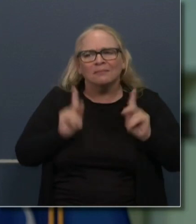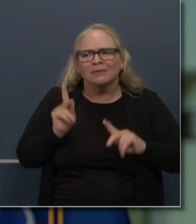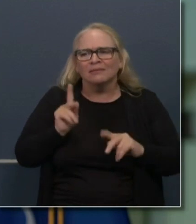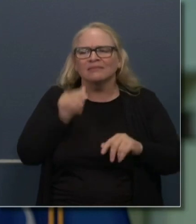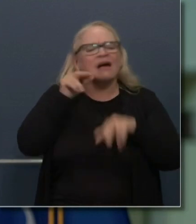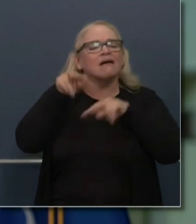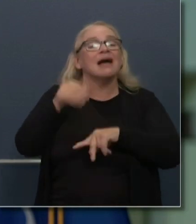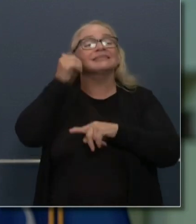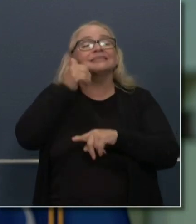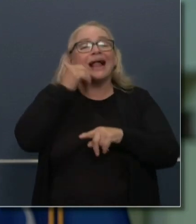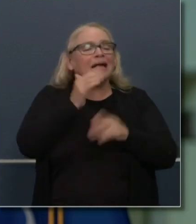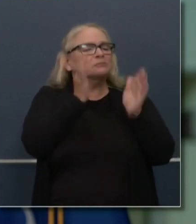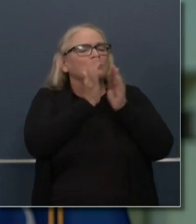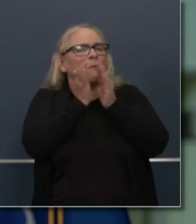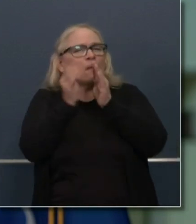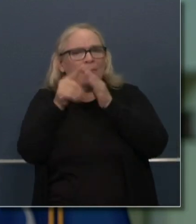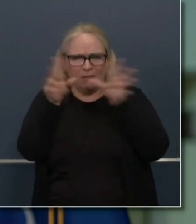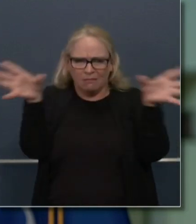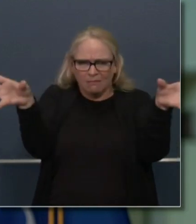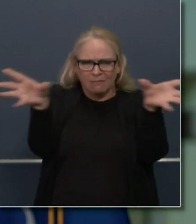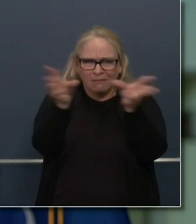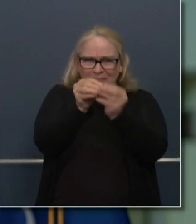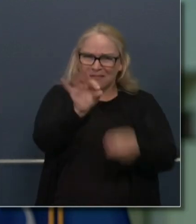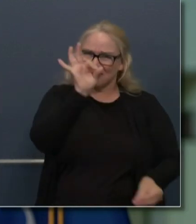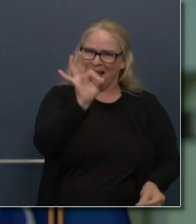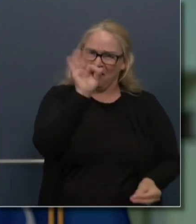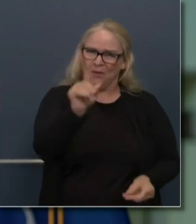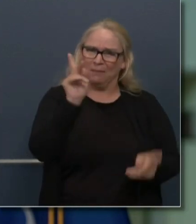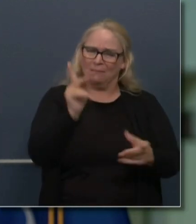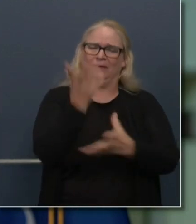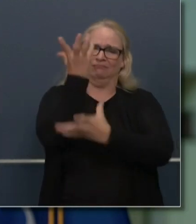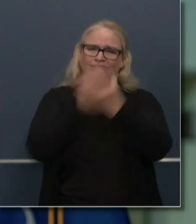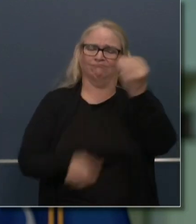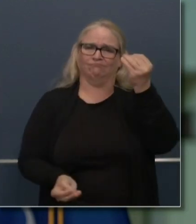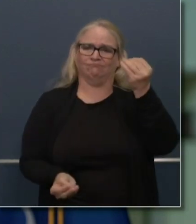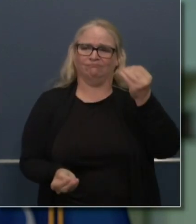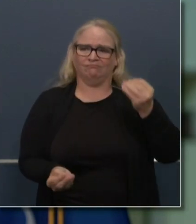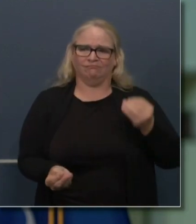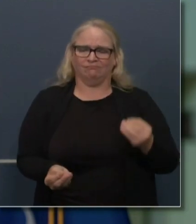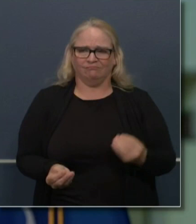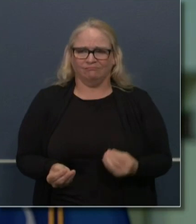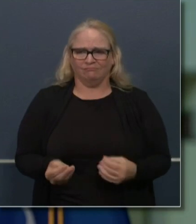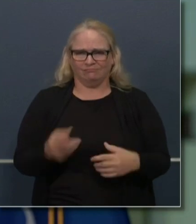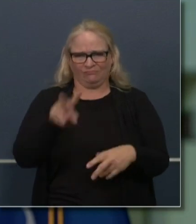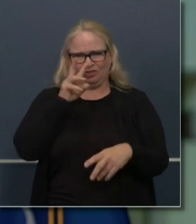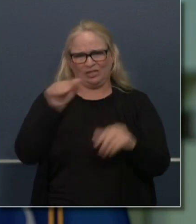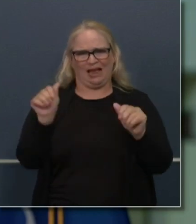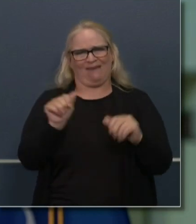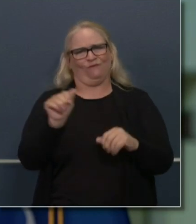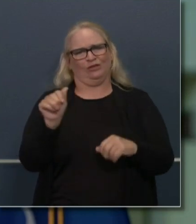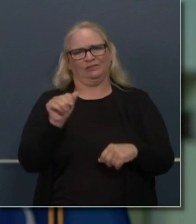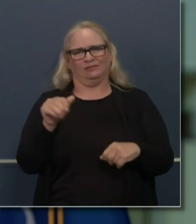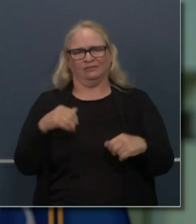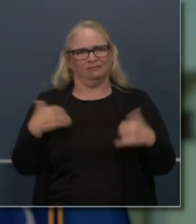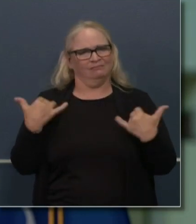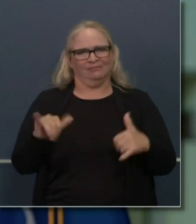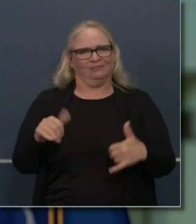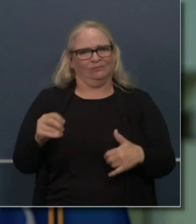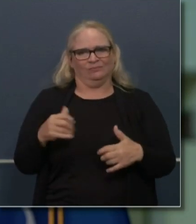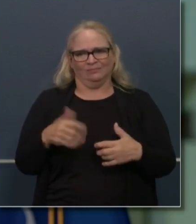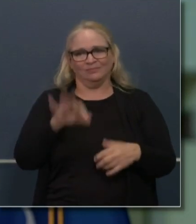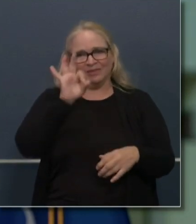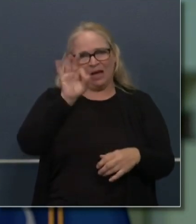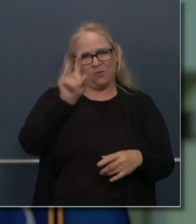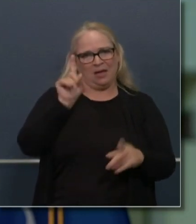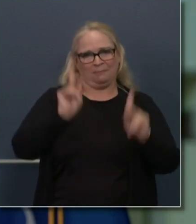deaths, tragically, we were losing the week prior. But 7-day average, tragically, is 91. Just